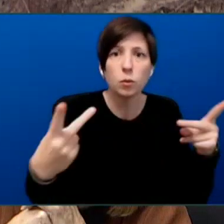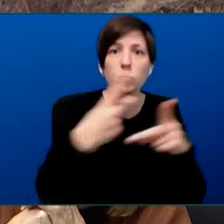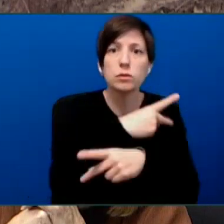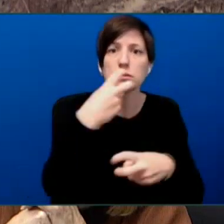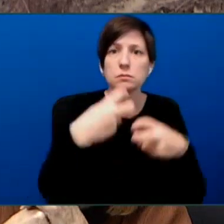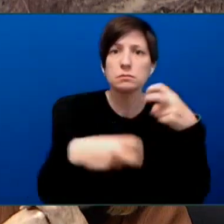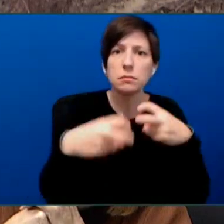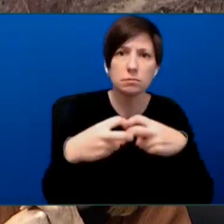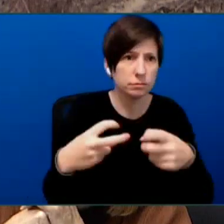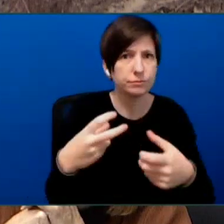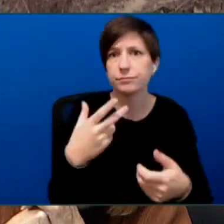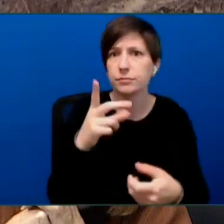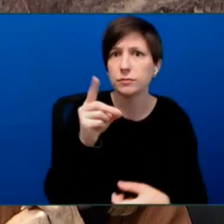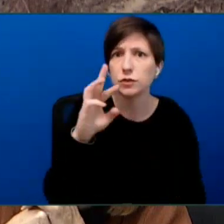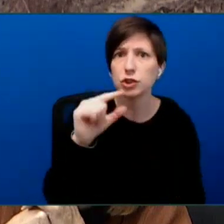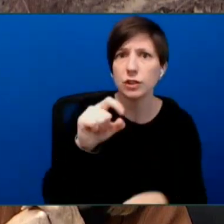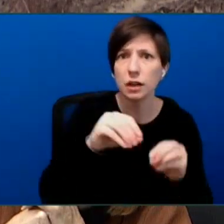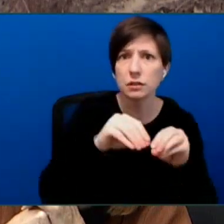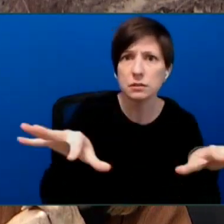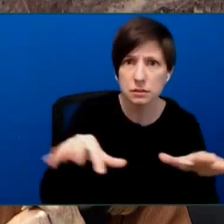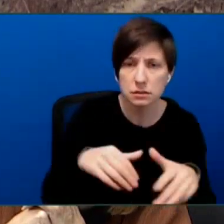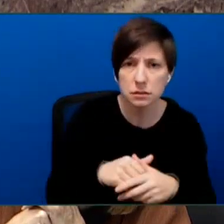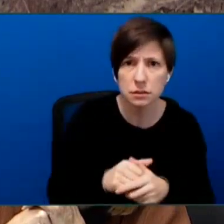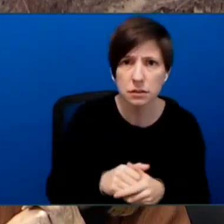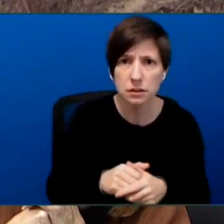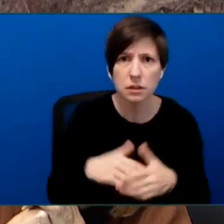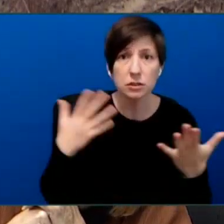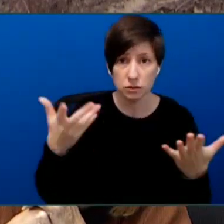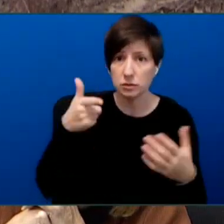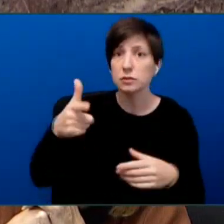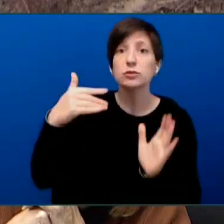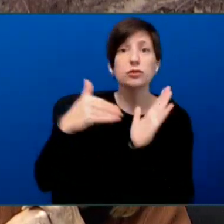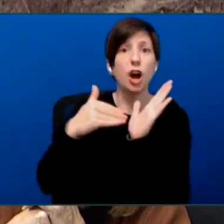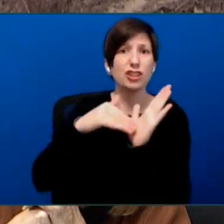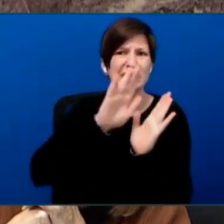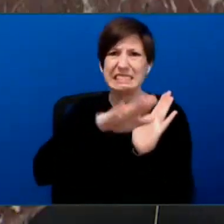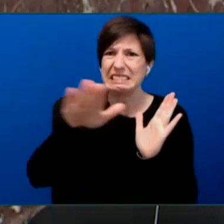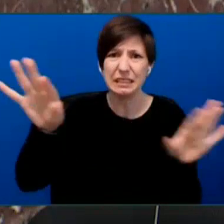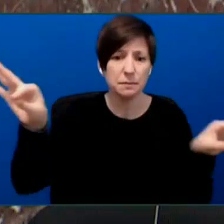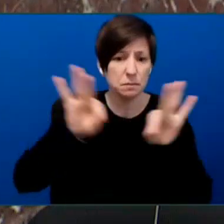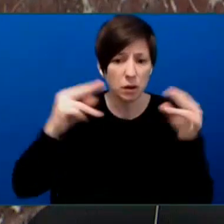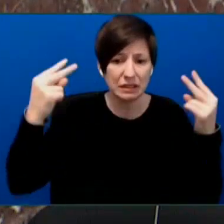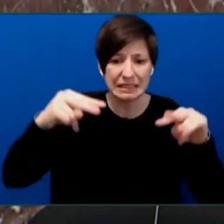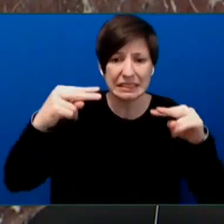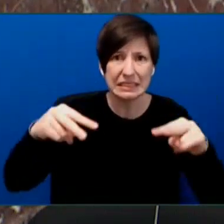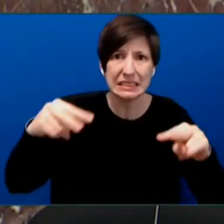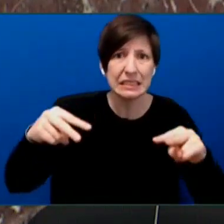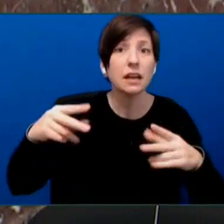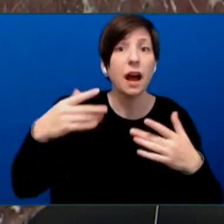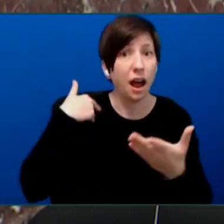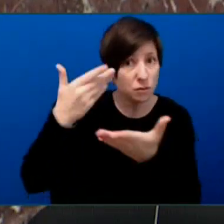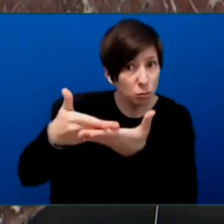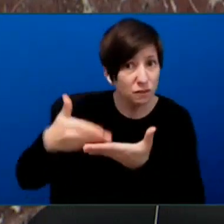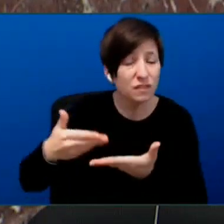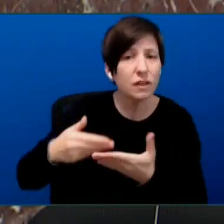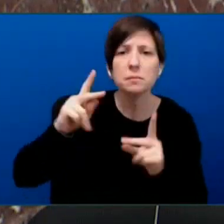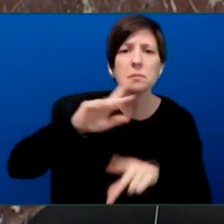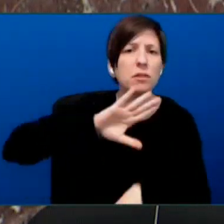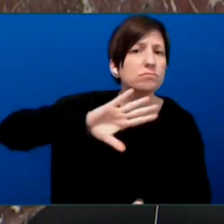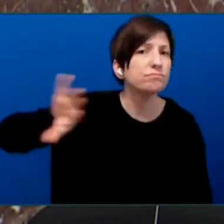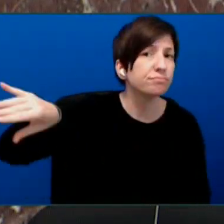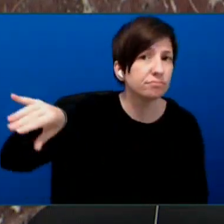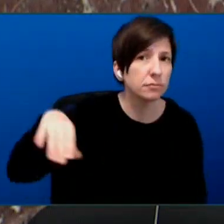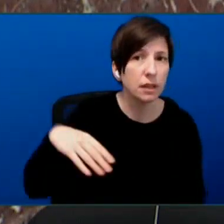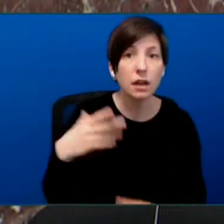months were dismissed despite the growing and undeniable proof. Diverted hydromorphone pills,